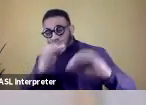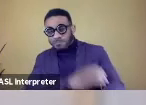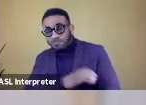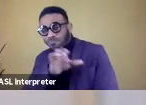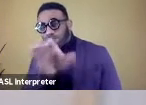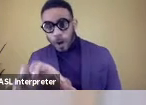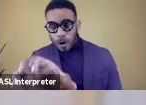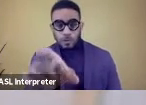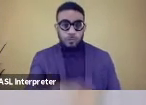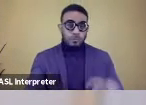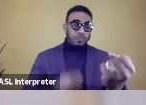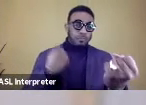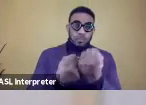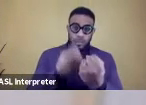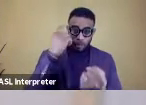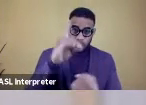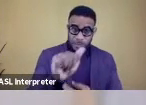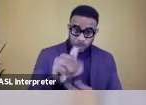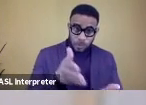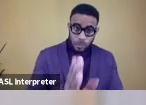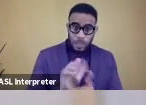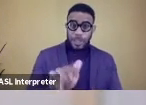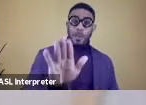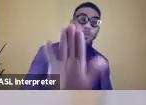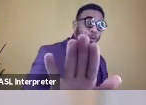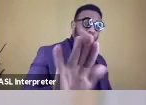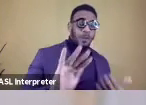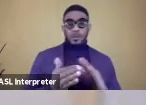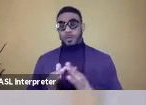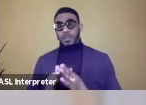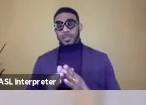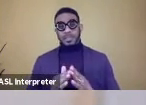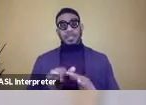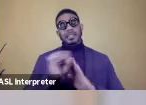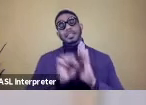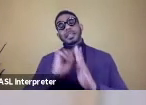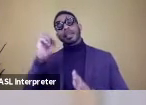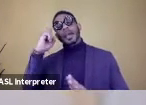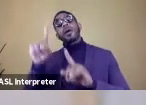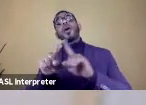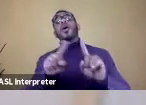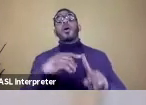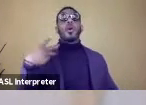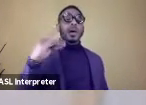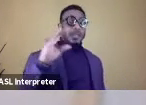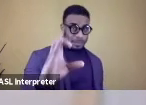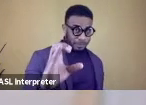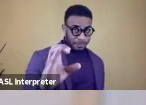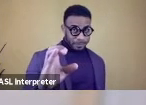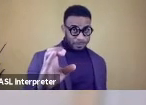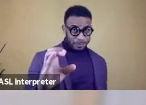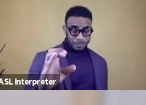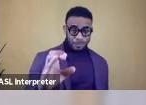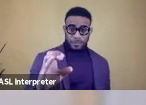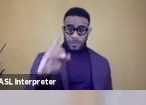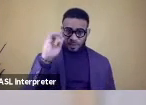empowers you to advocate for disability rights in your community, in the state capitol, and in Washington, D.C.